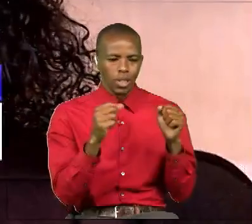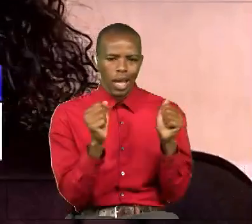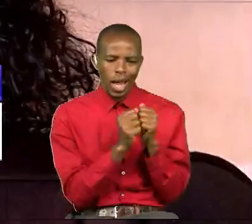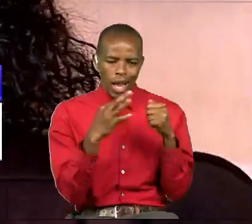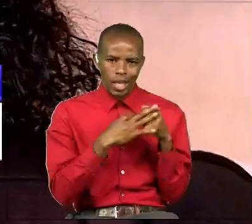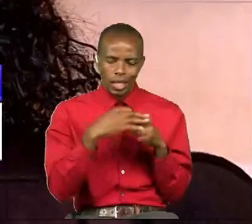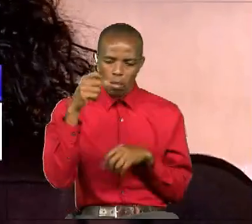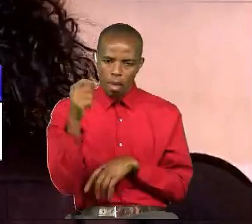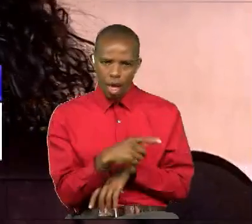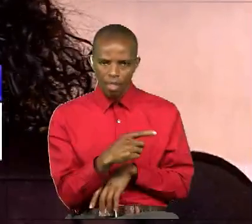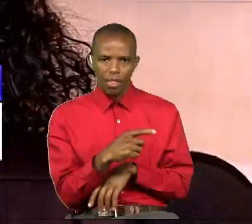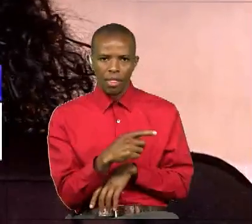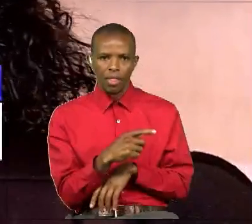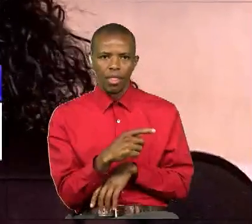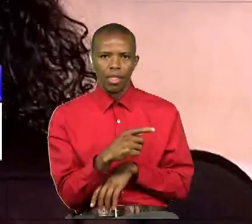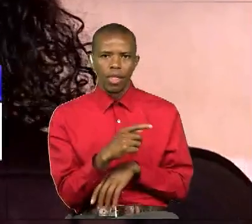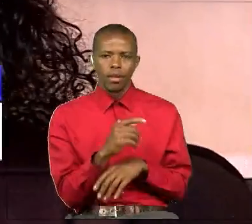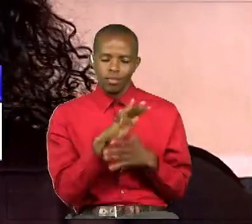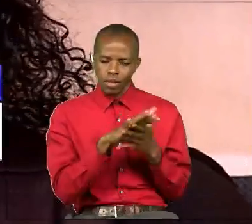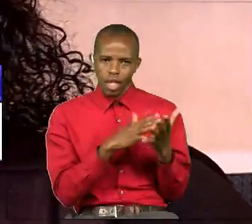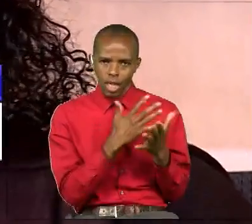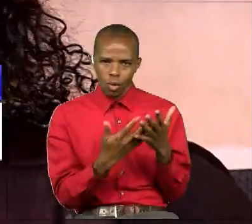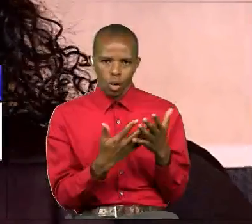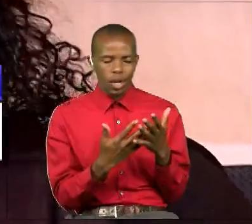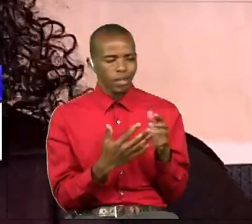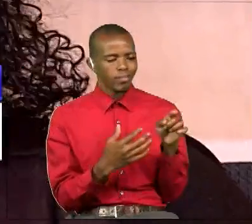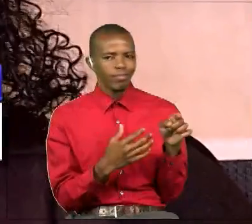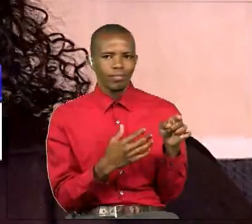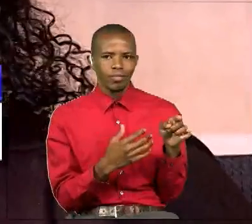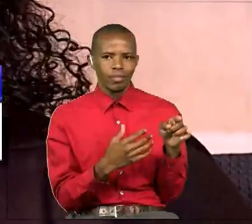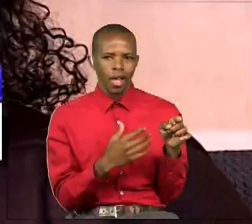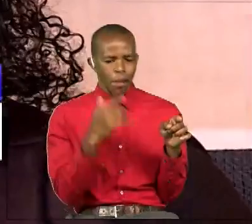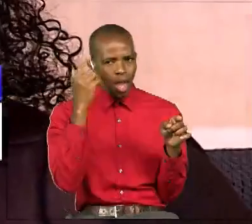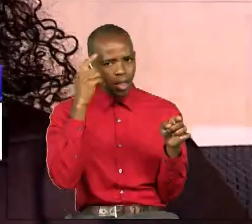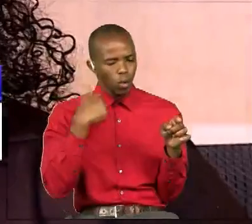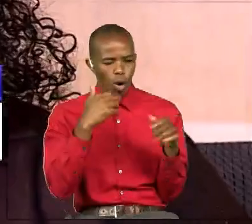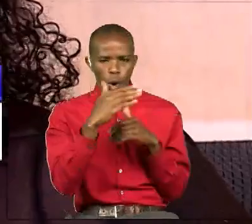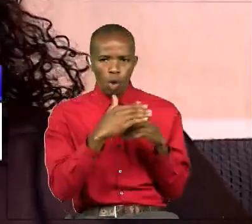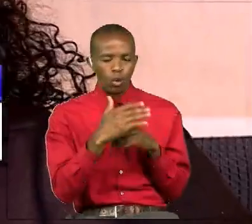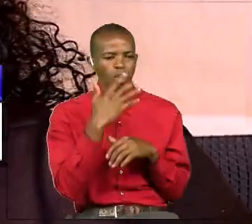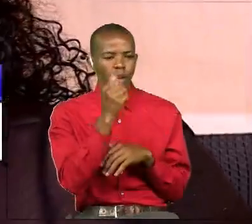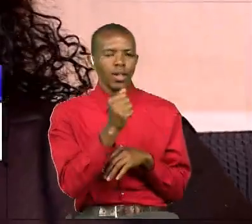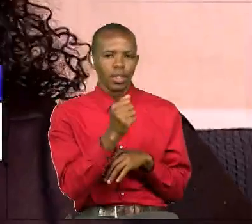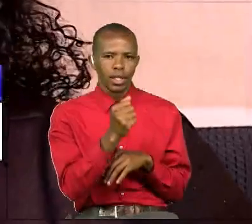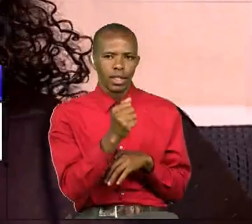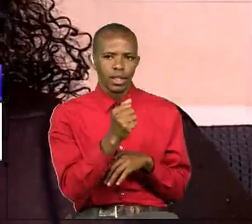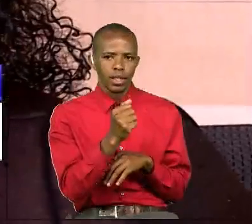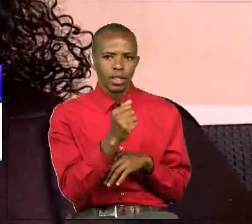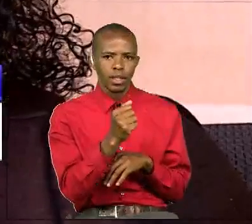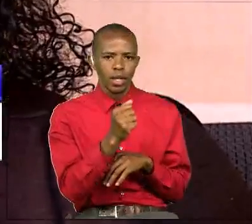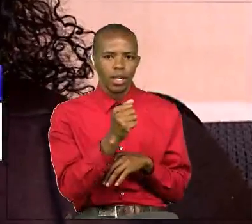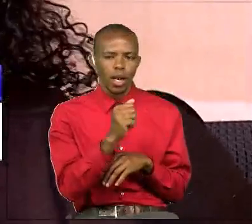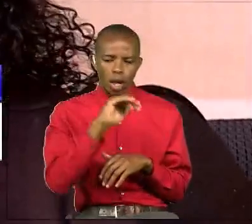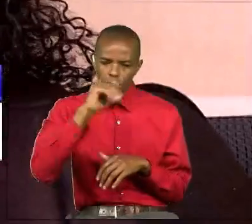old. We are a network of about 480 digital centers. In fact, I think we are close to 500 now in peri-urban and